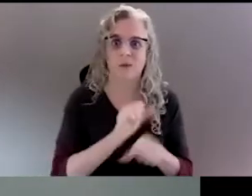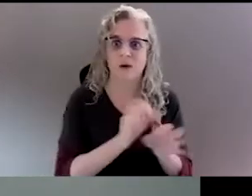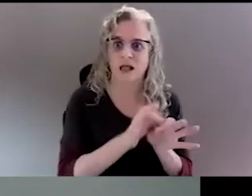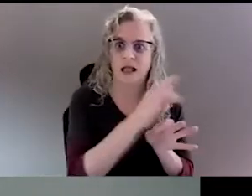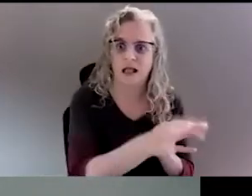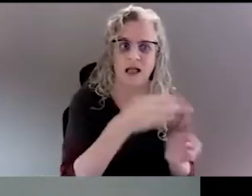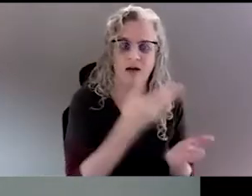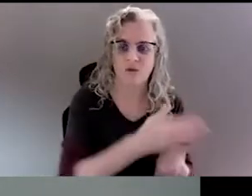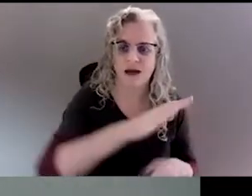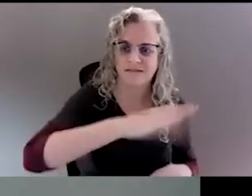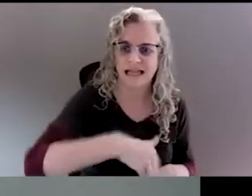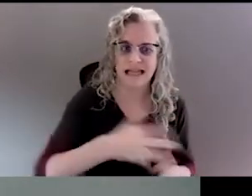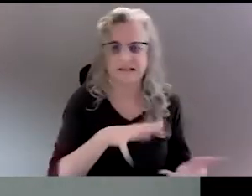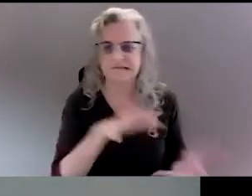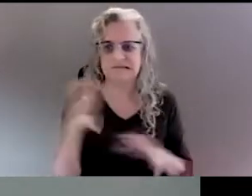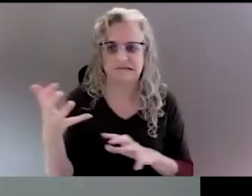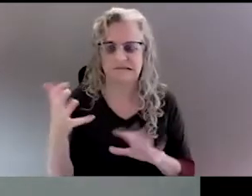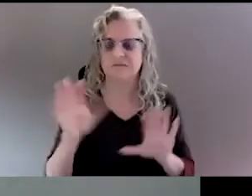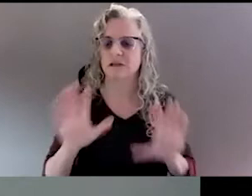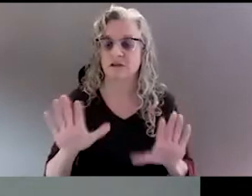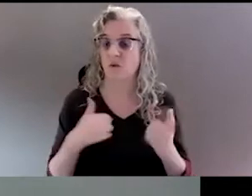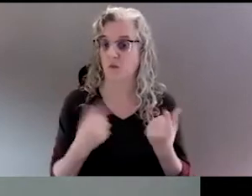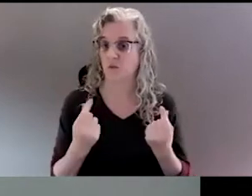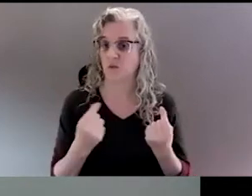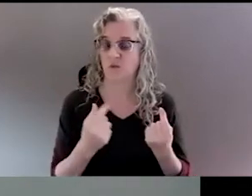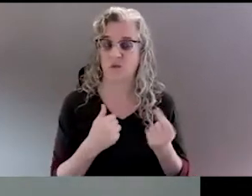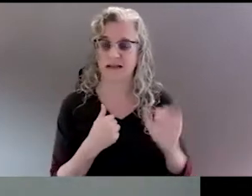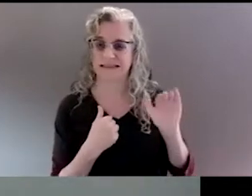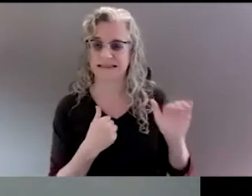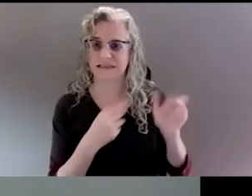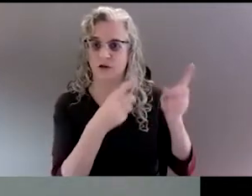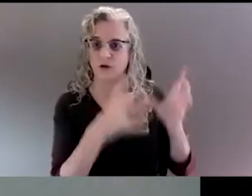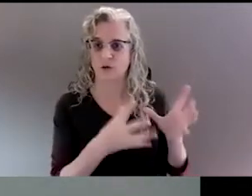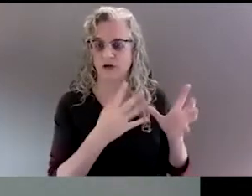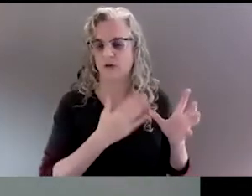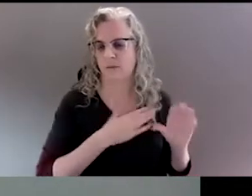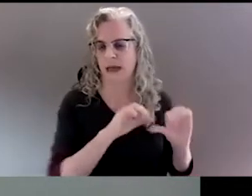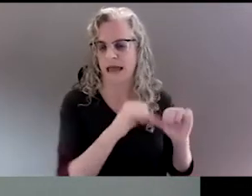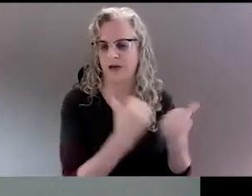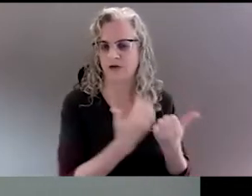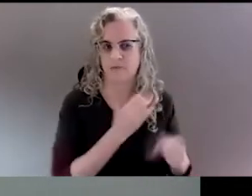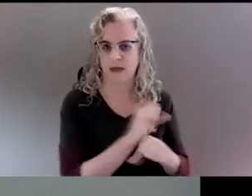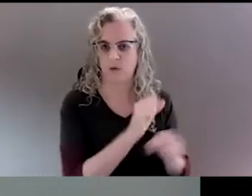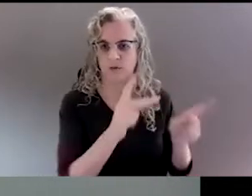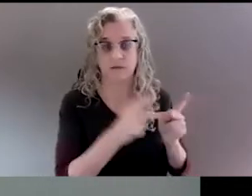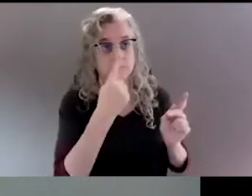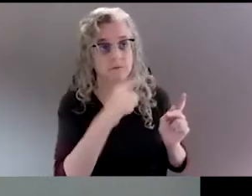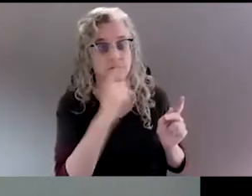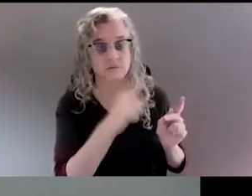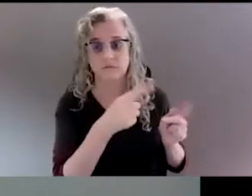I finally requested of the director of my agency to give me an accommodation because of